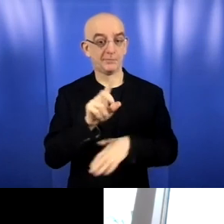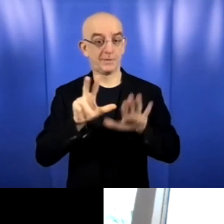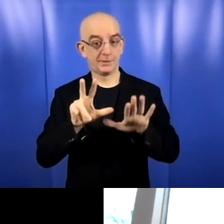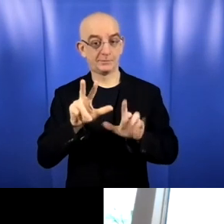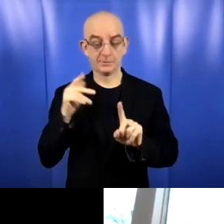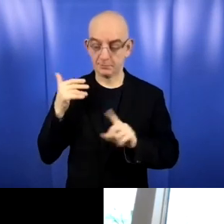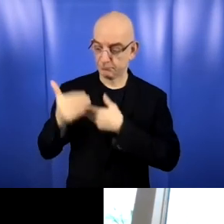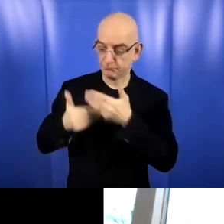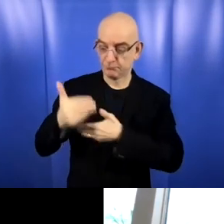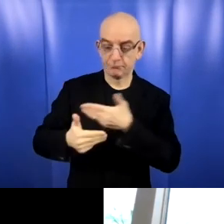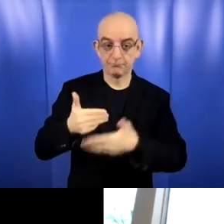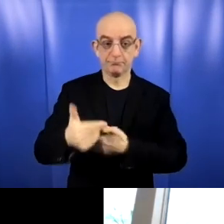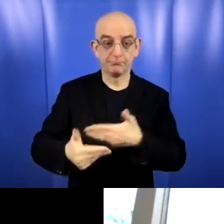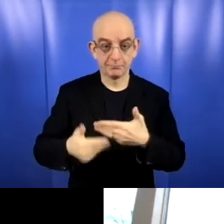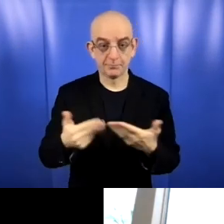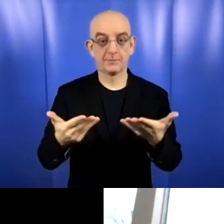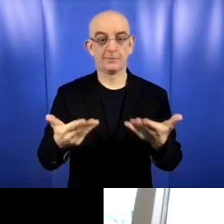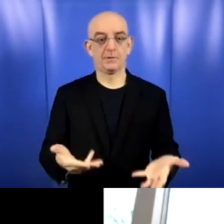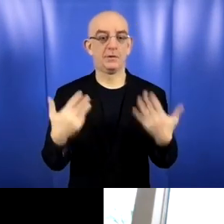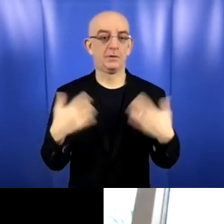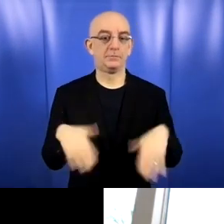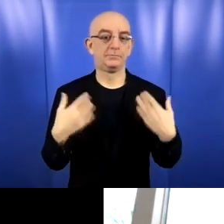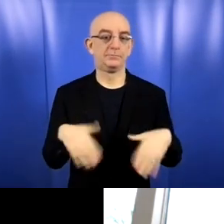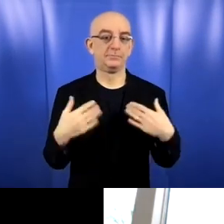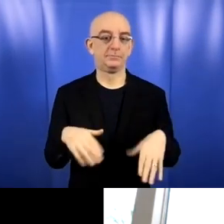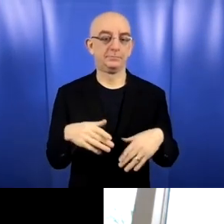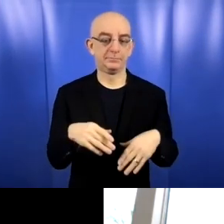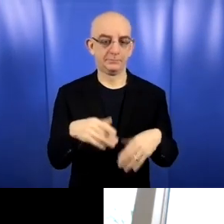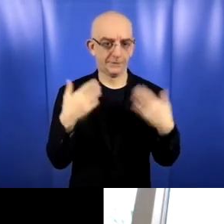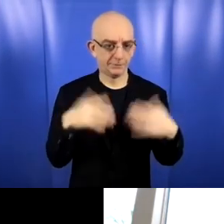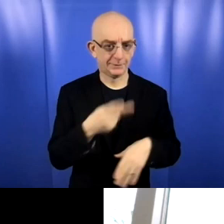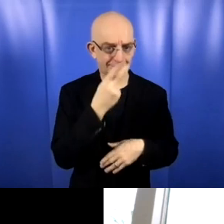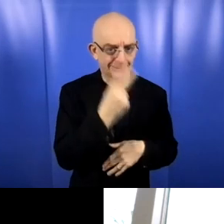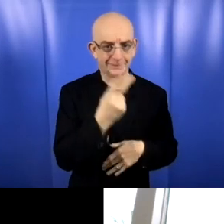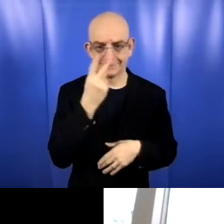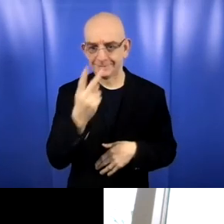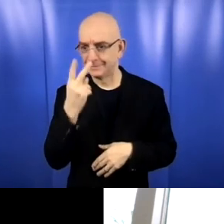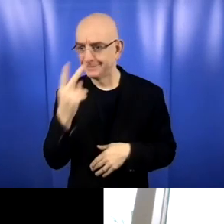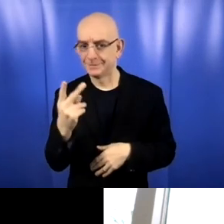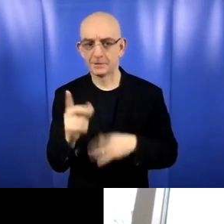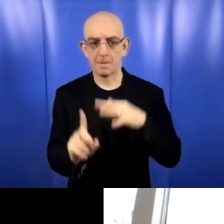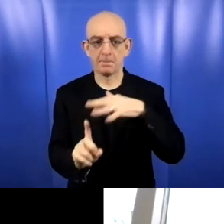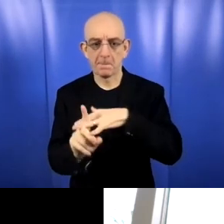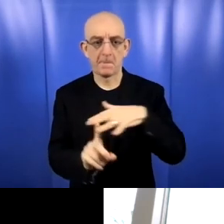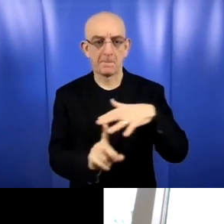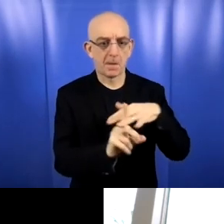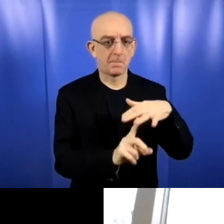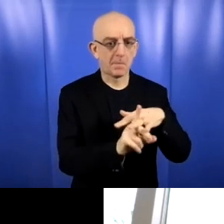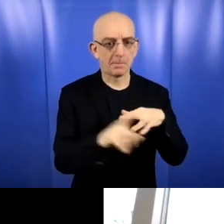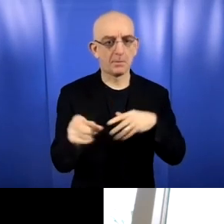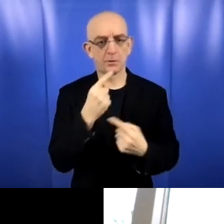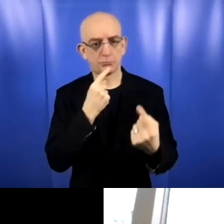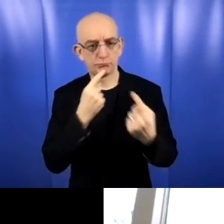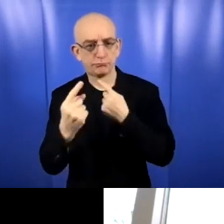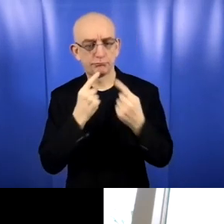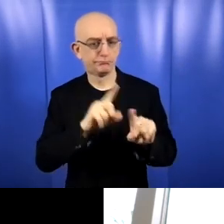time, they all come back to ideas that we see in the Global Compact on Refugees from